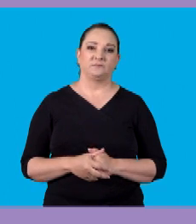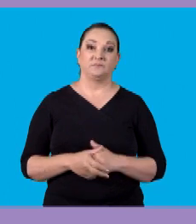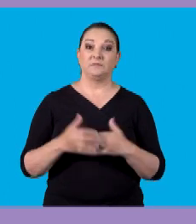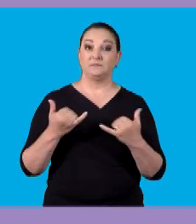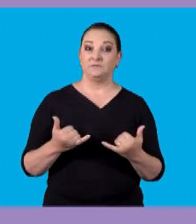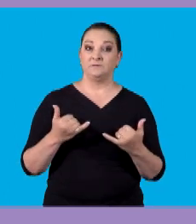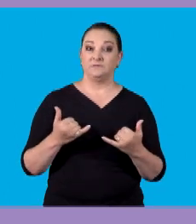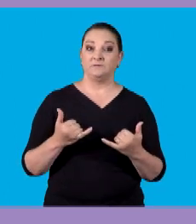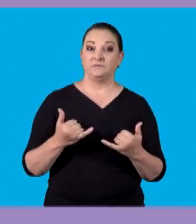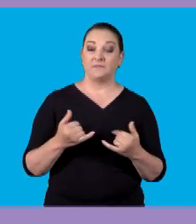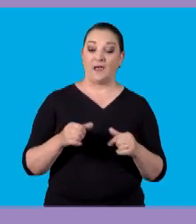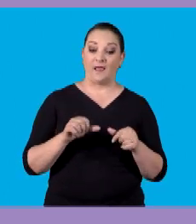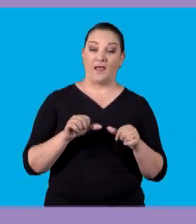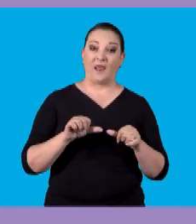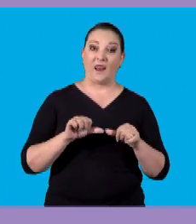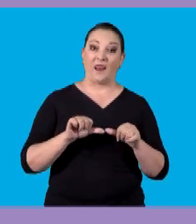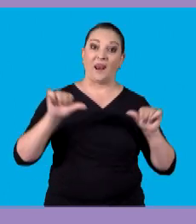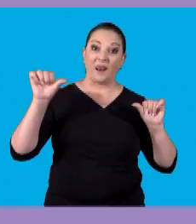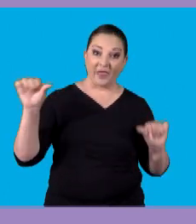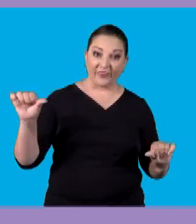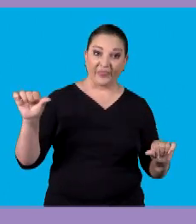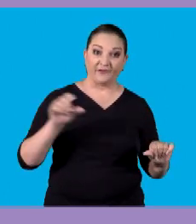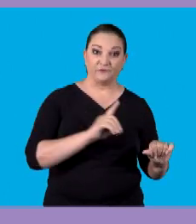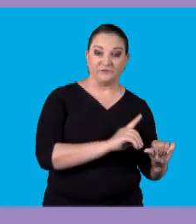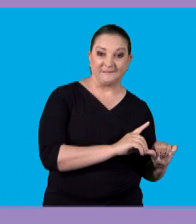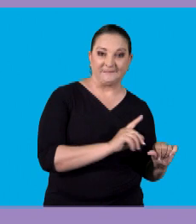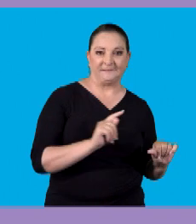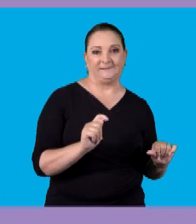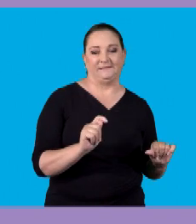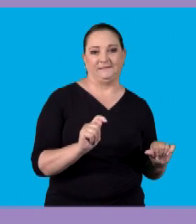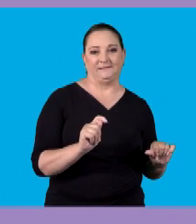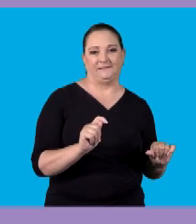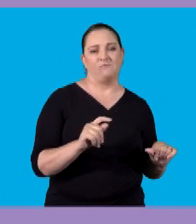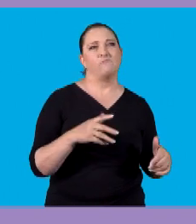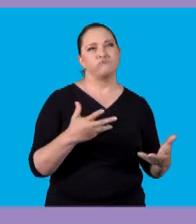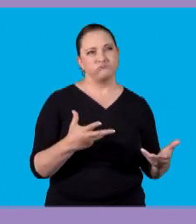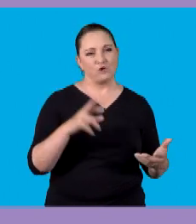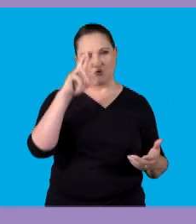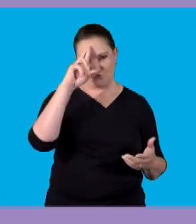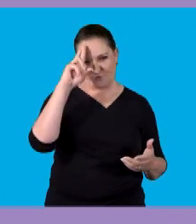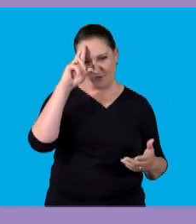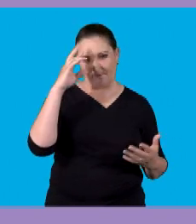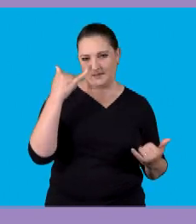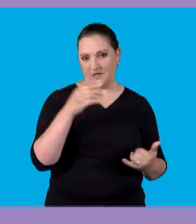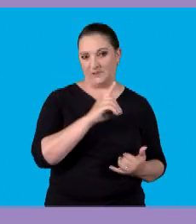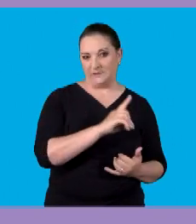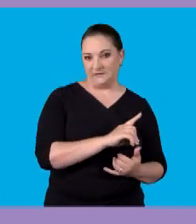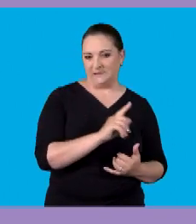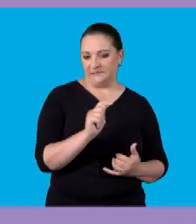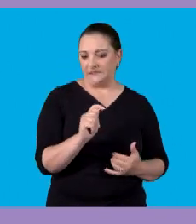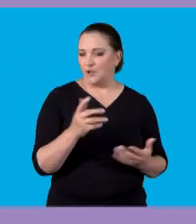to calculate the length of DT. Now, if we look at where